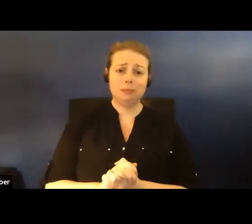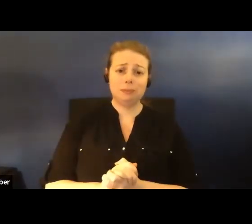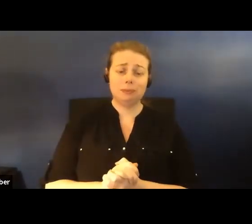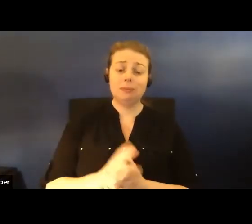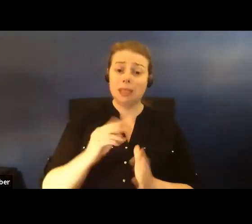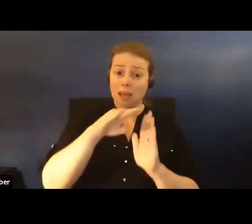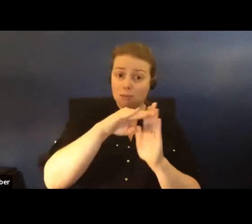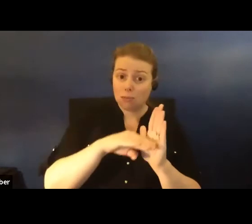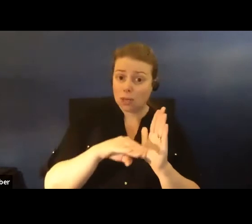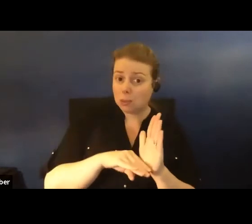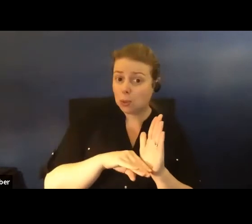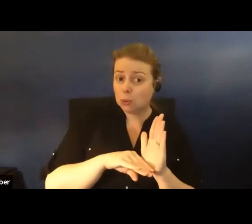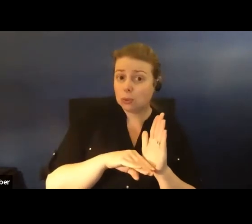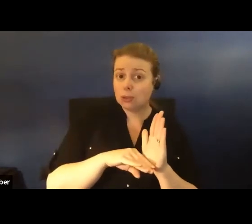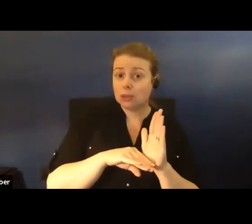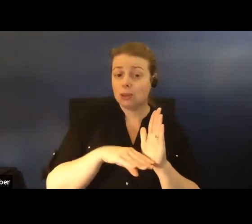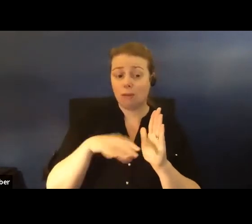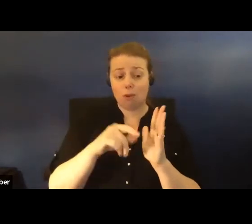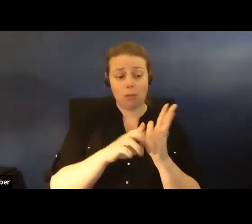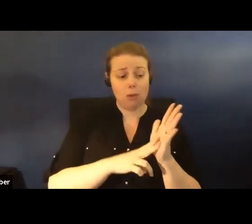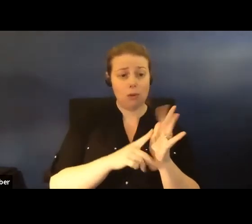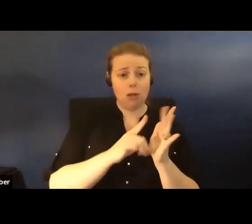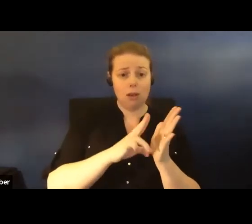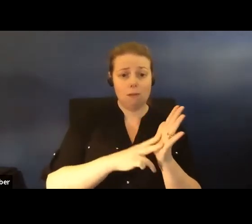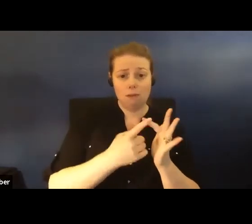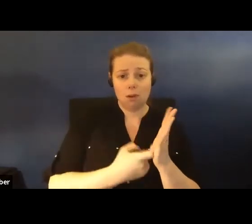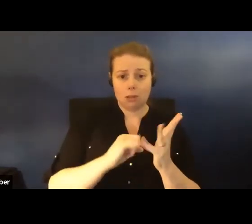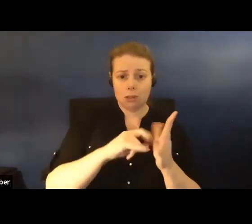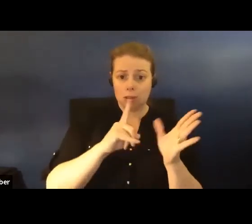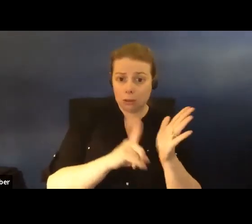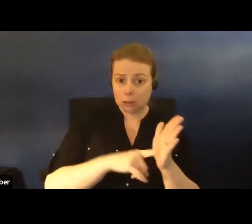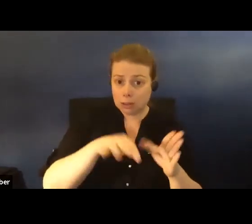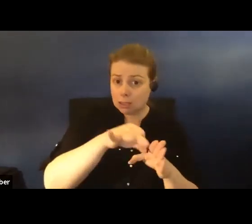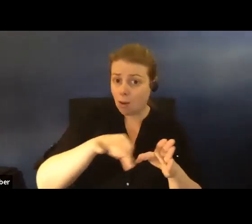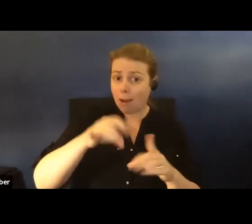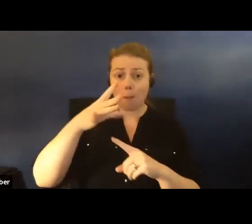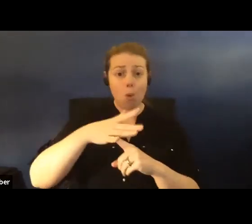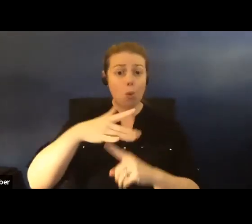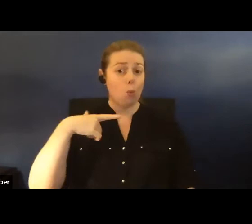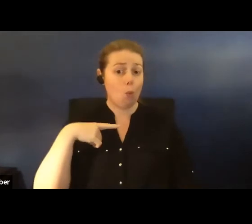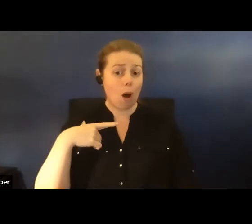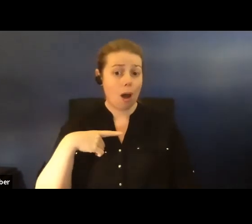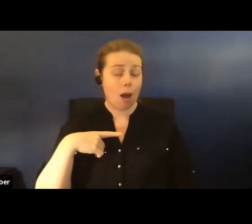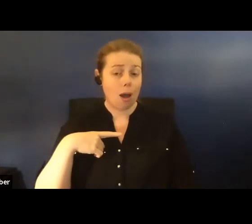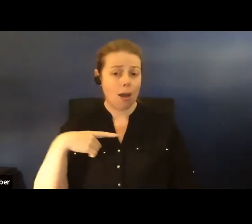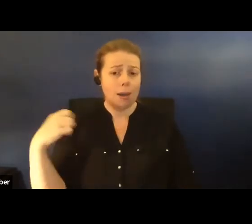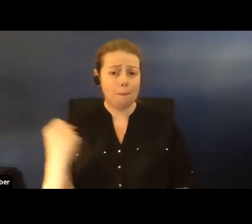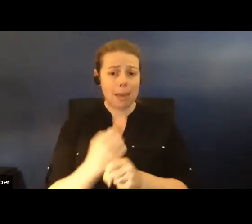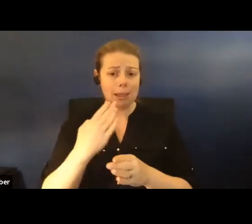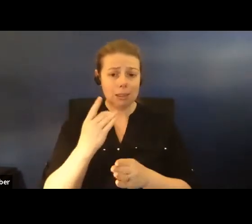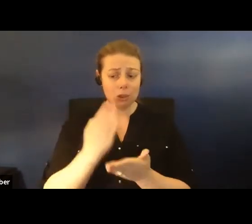like Rosemary set out from universal design, are important because they ensure that people with